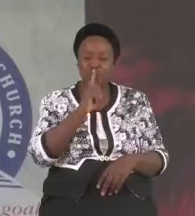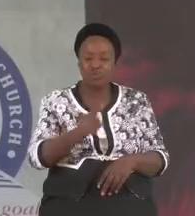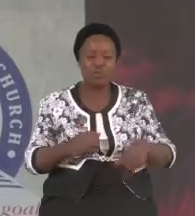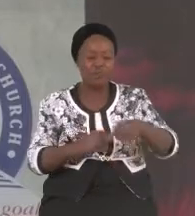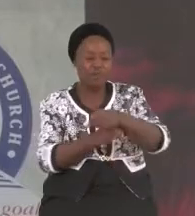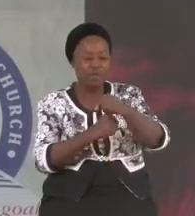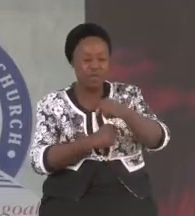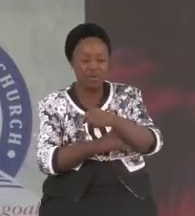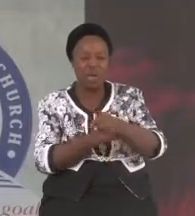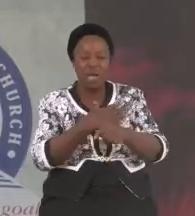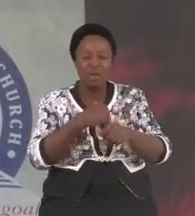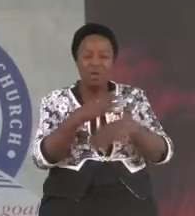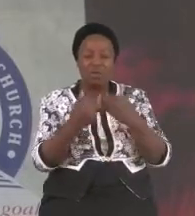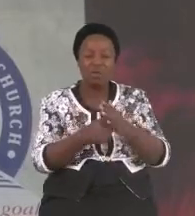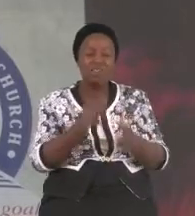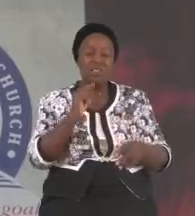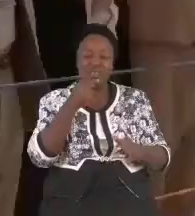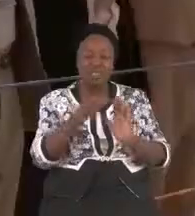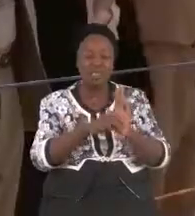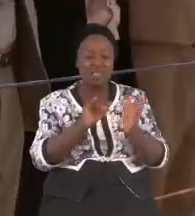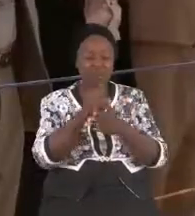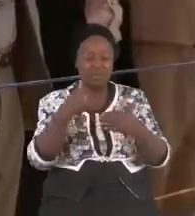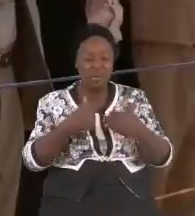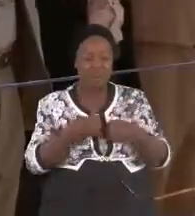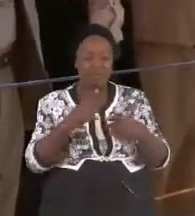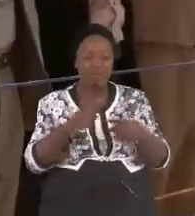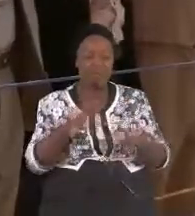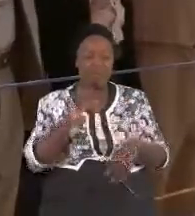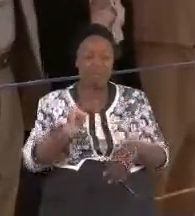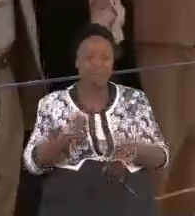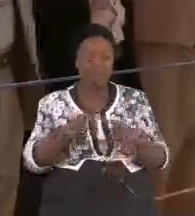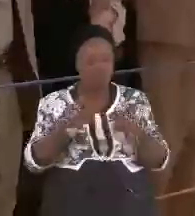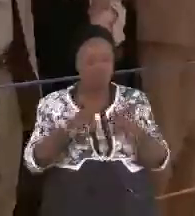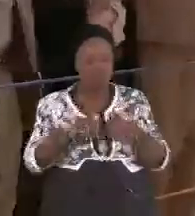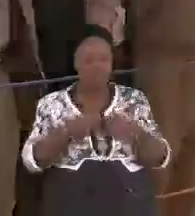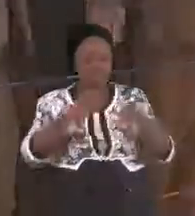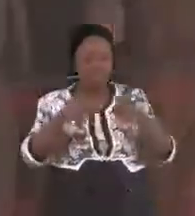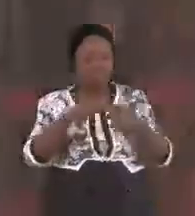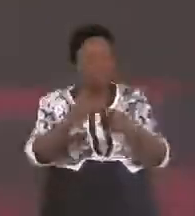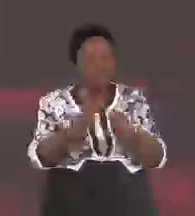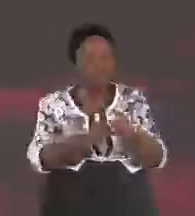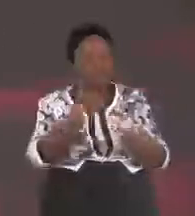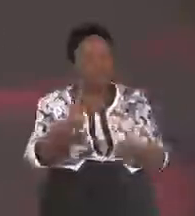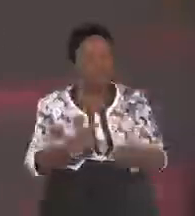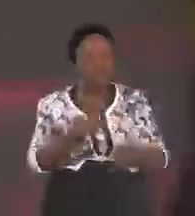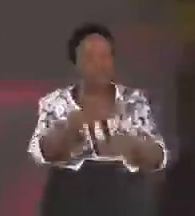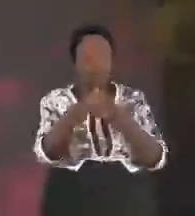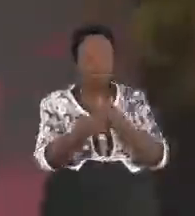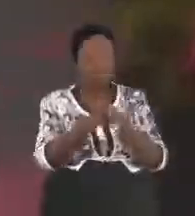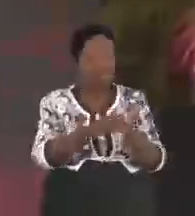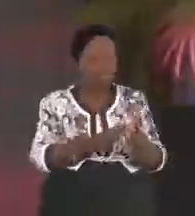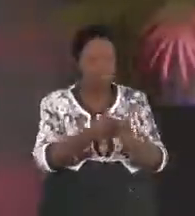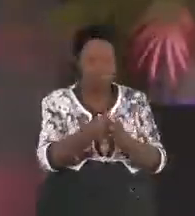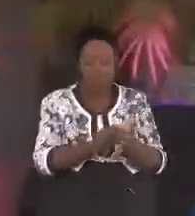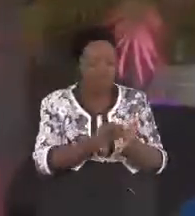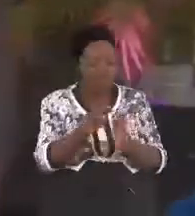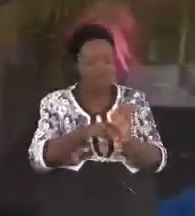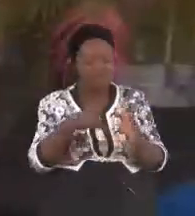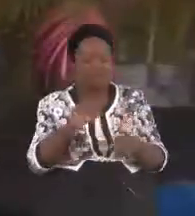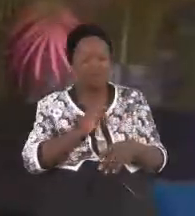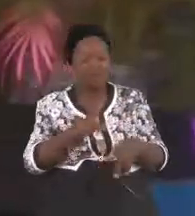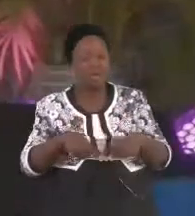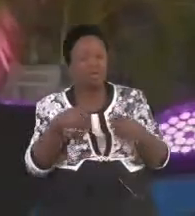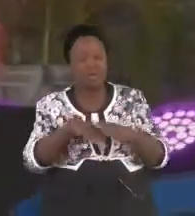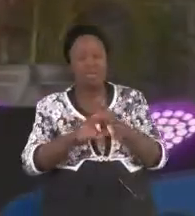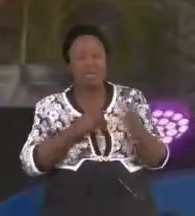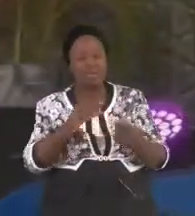have, grant unto everyone. All the dullness, all the weakness of our lives, in our spirit, in